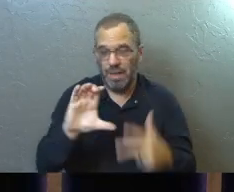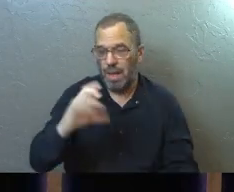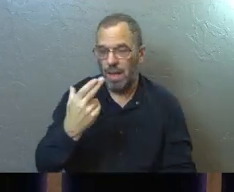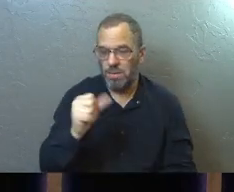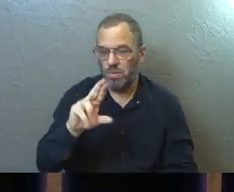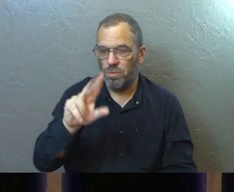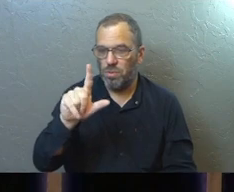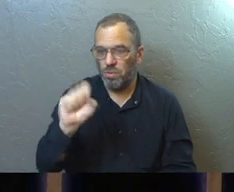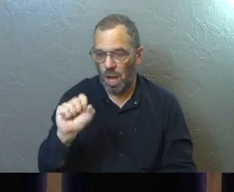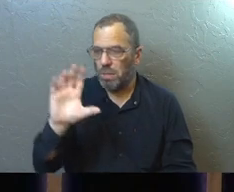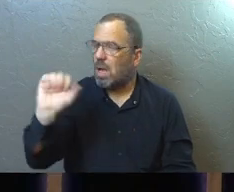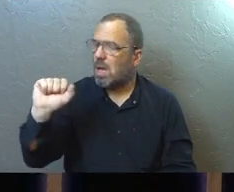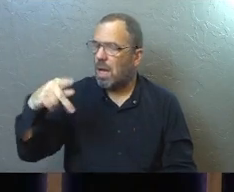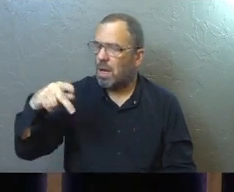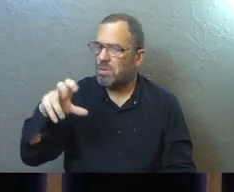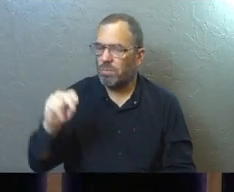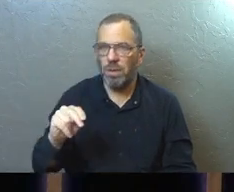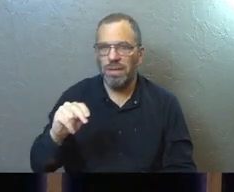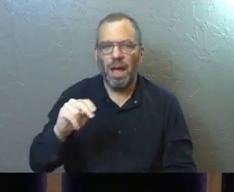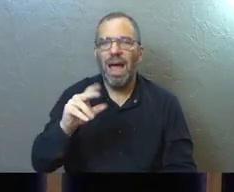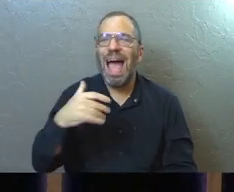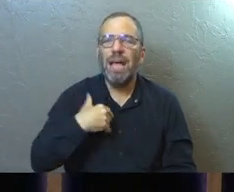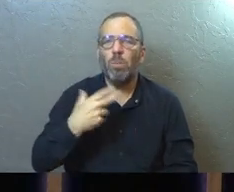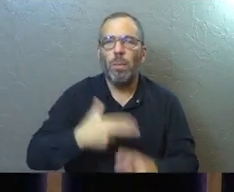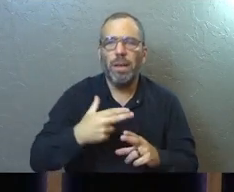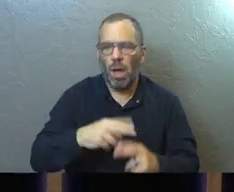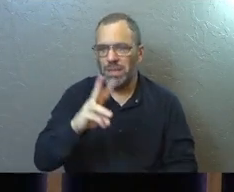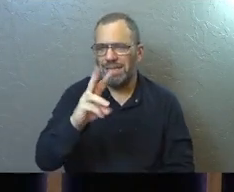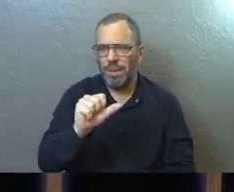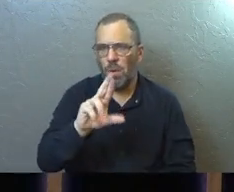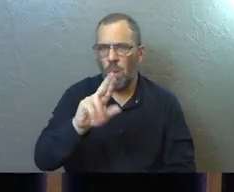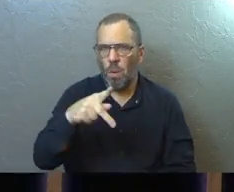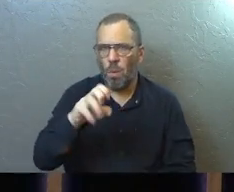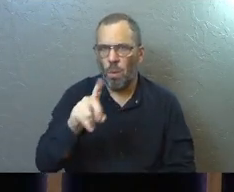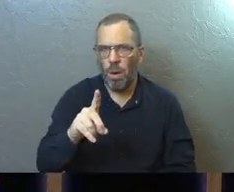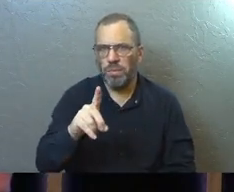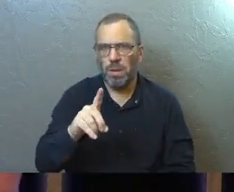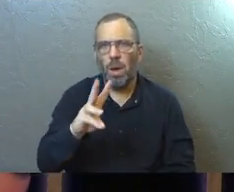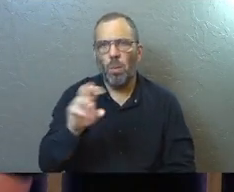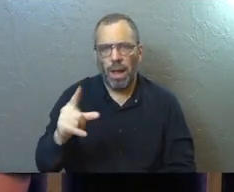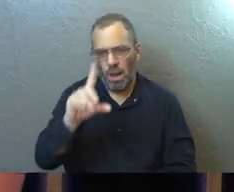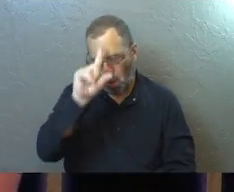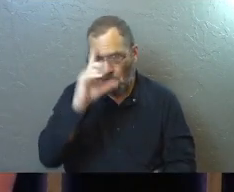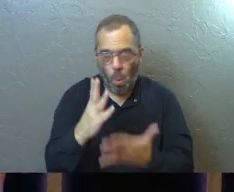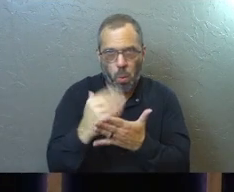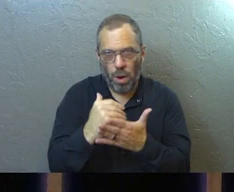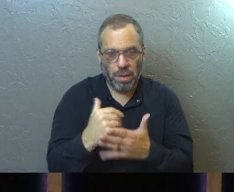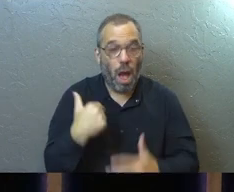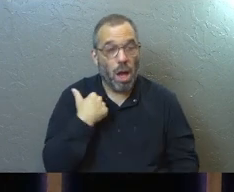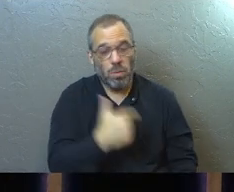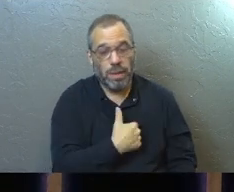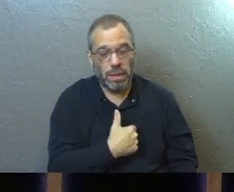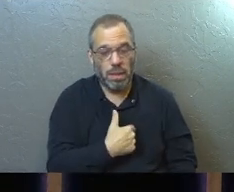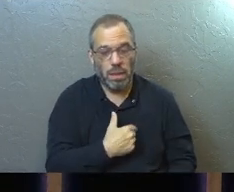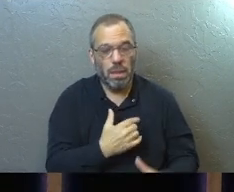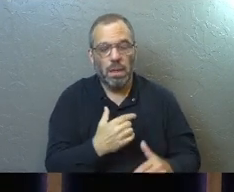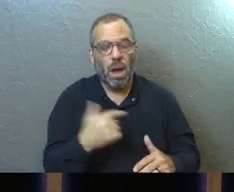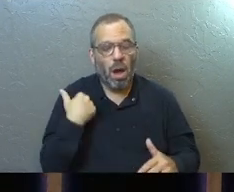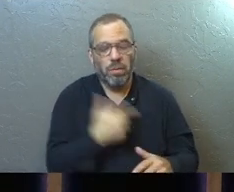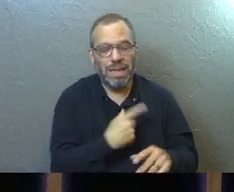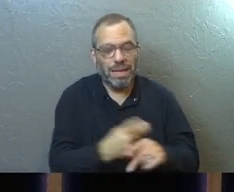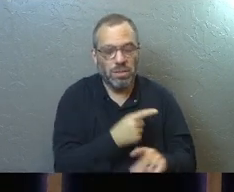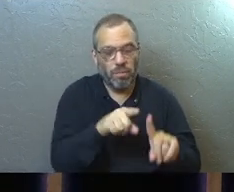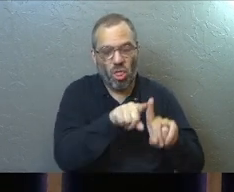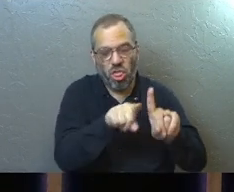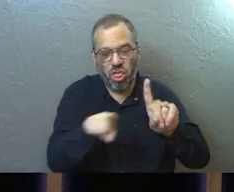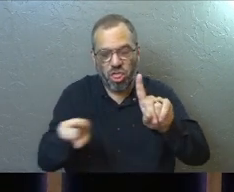told us was that a sheep has a warped will. Look at Isaiah 53:6. All of us, like sheep, have strayed away. We